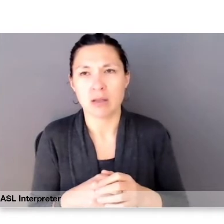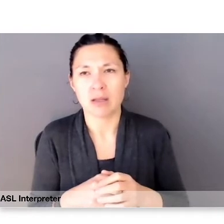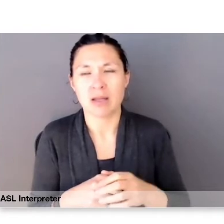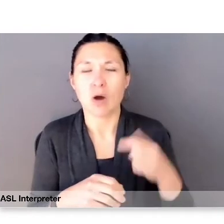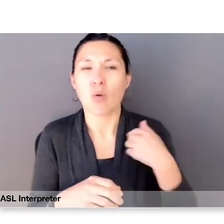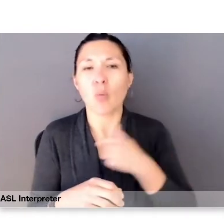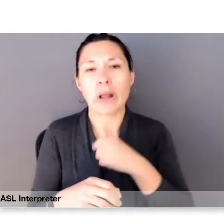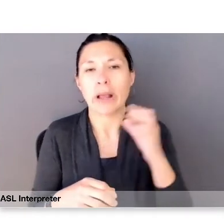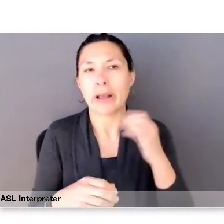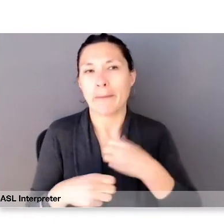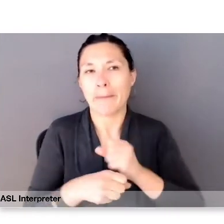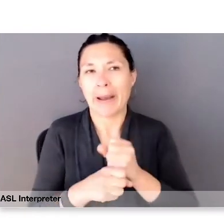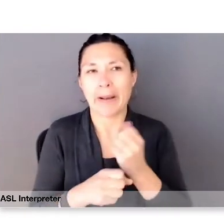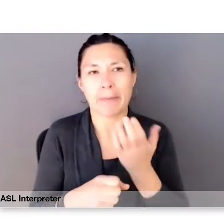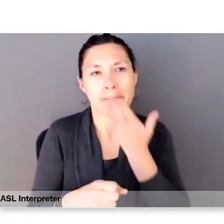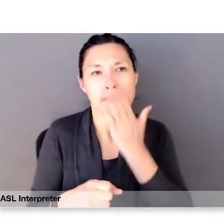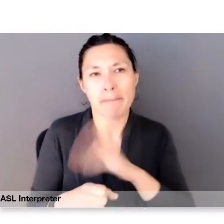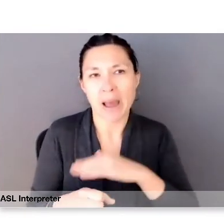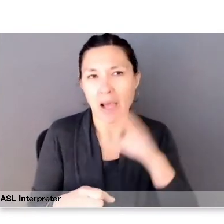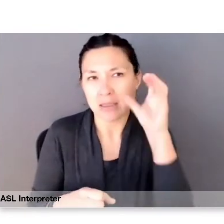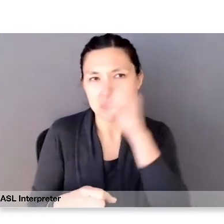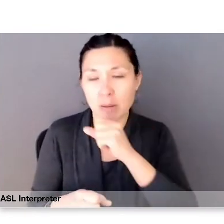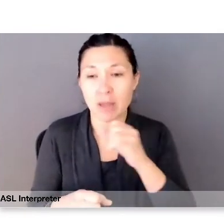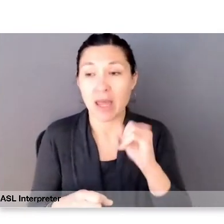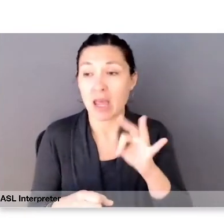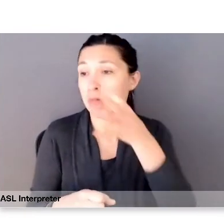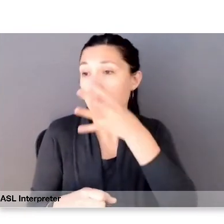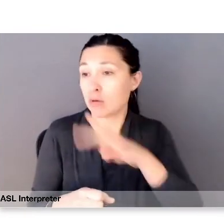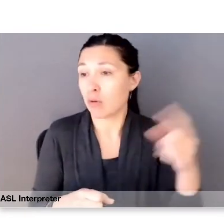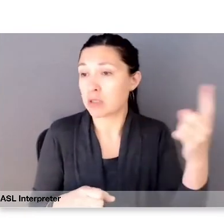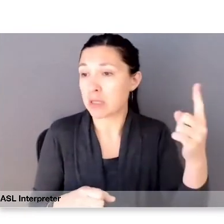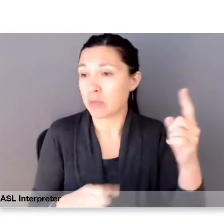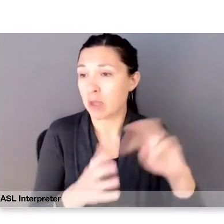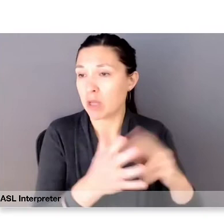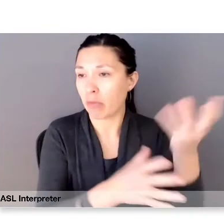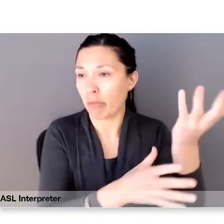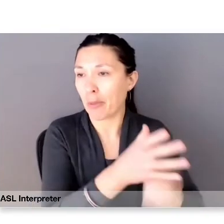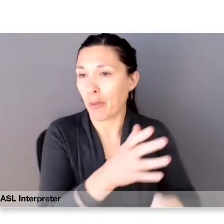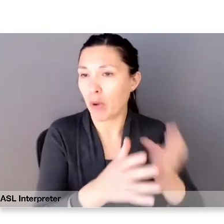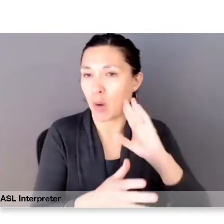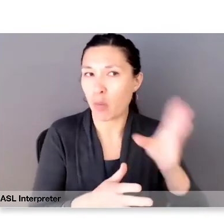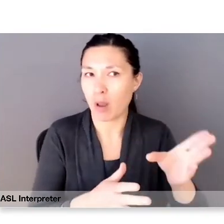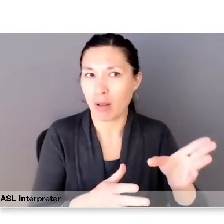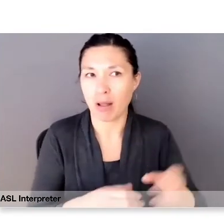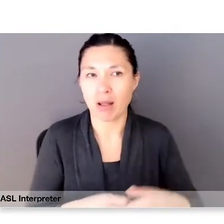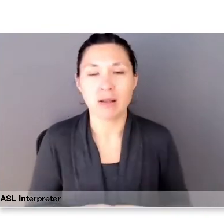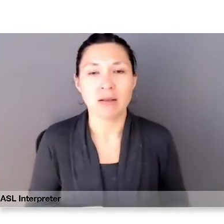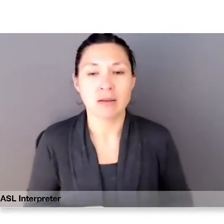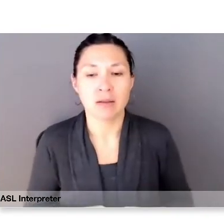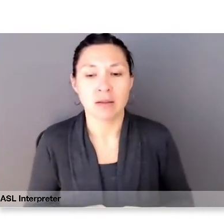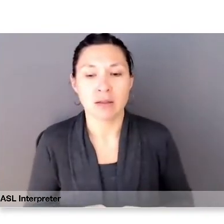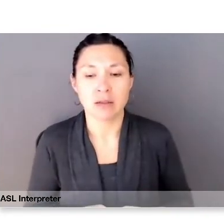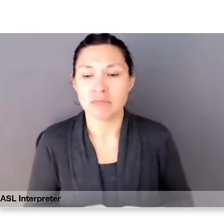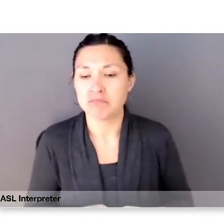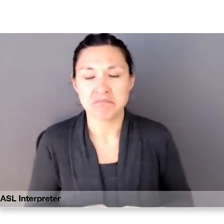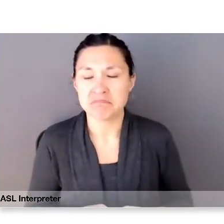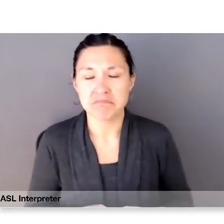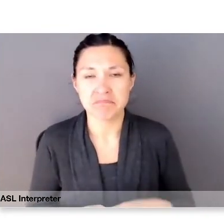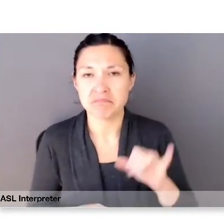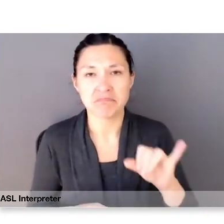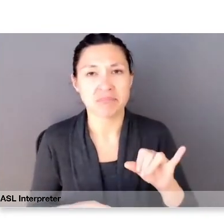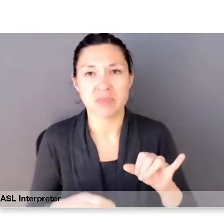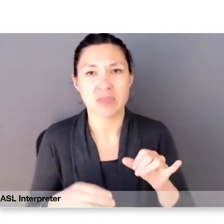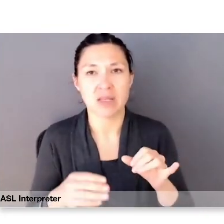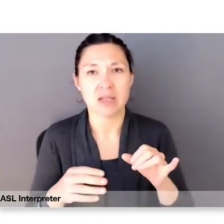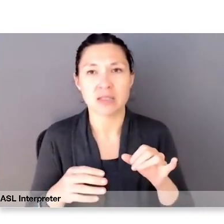that ignoring something makes it go away, and really it's just a way of delaying thought or